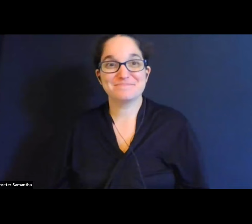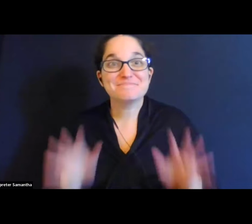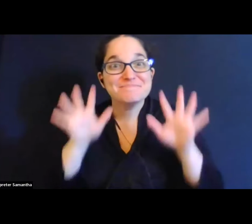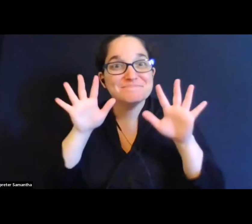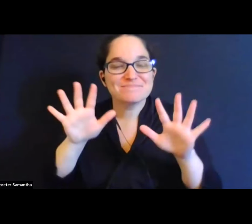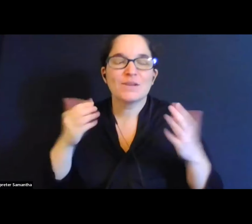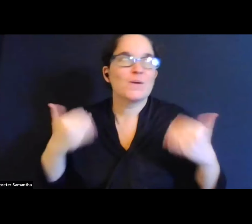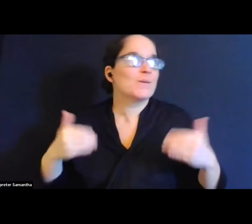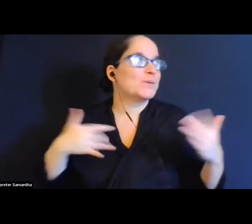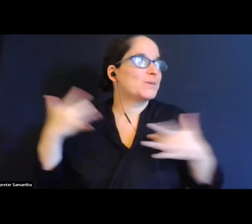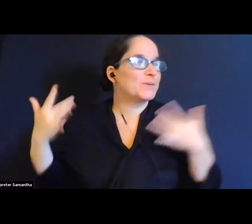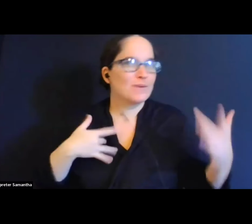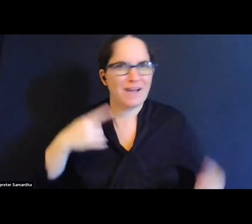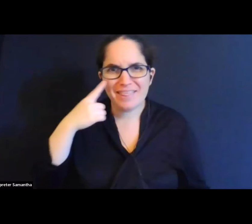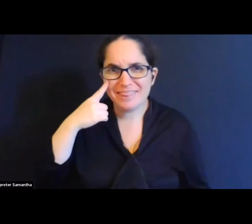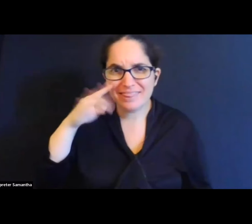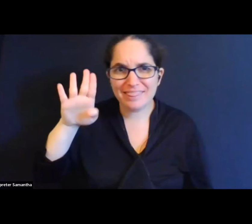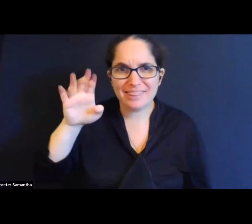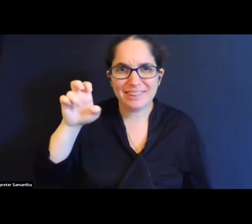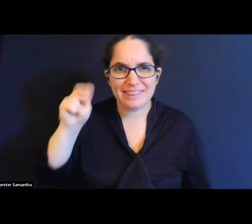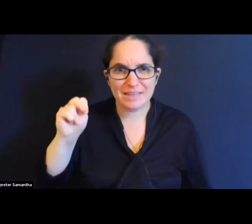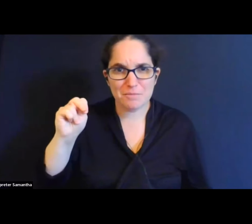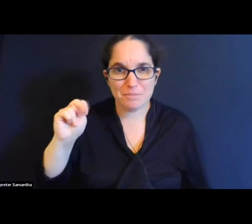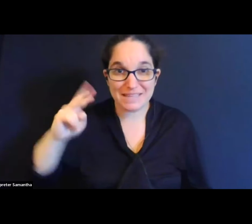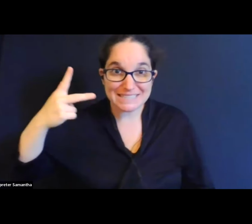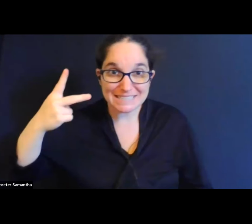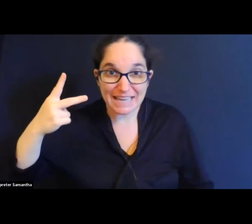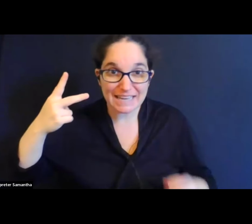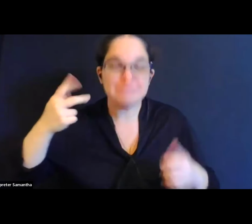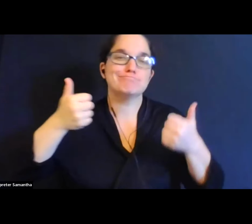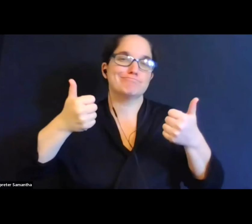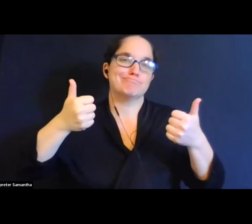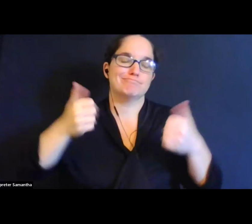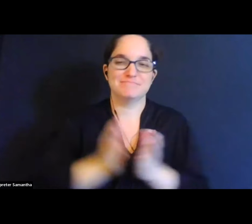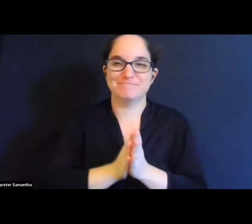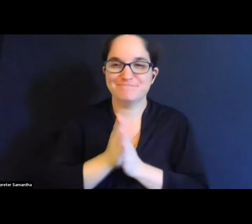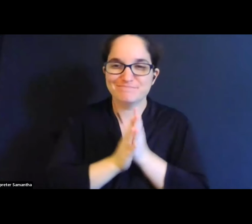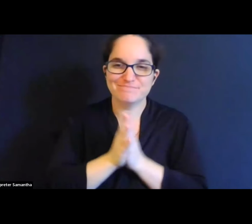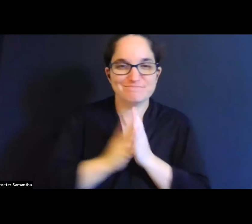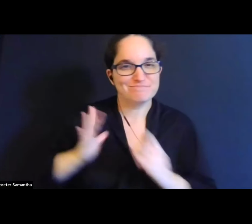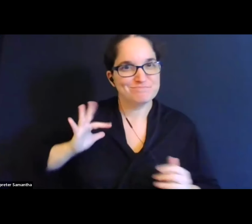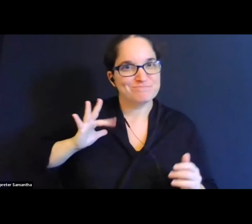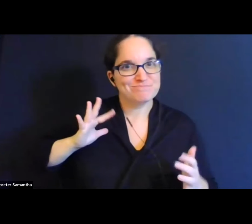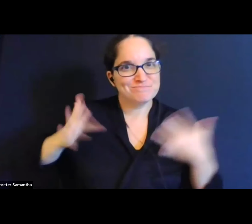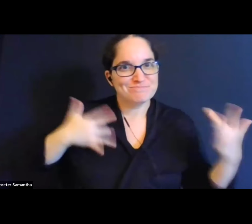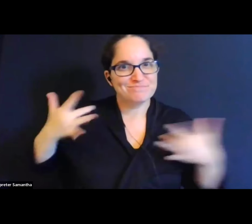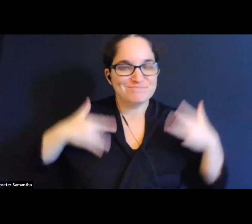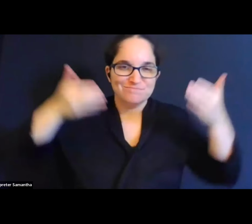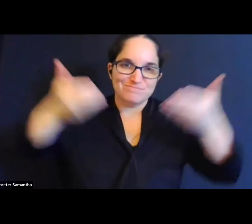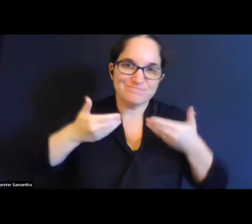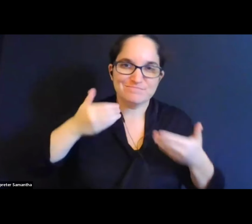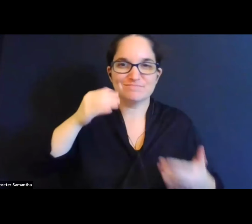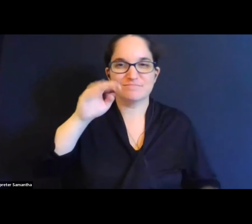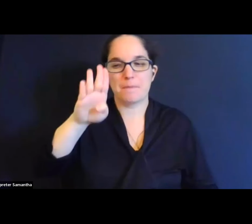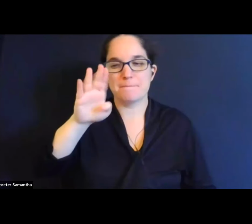am super excited. I think Ben is up next, right? And then Kim. All right. I'm super excited to introduce Mr. Ben